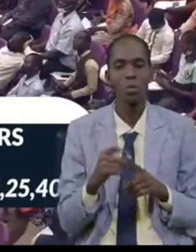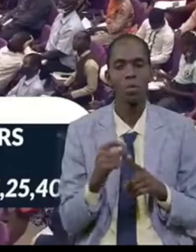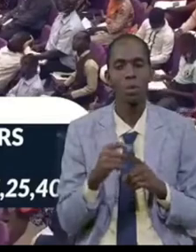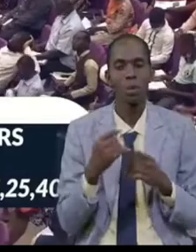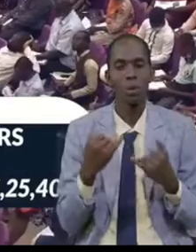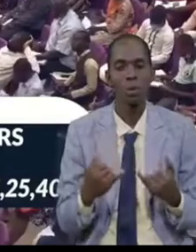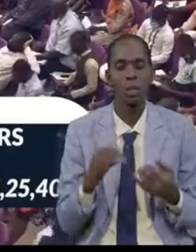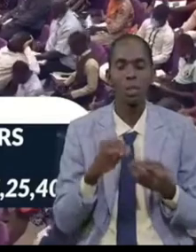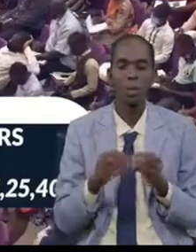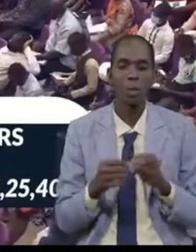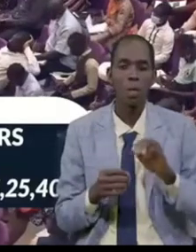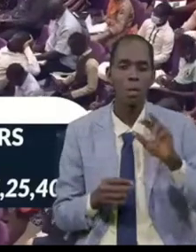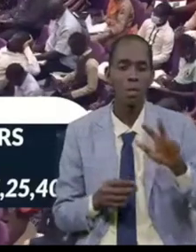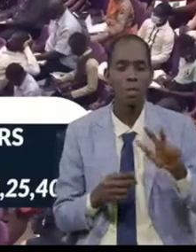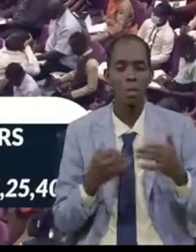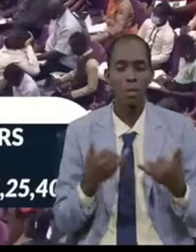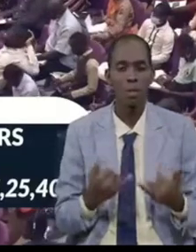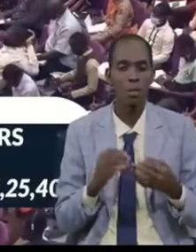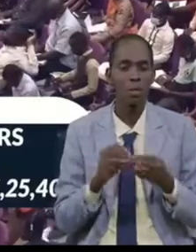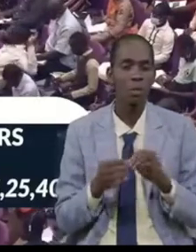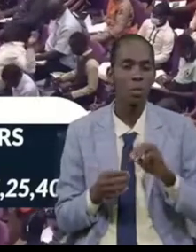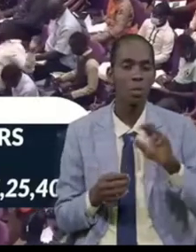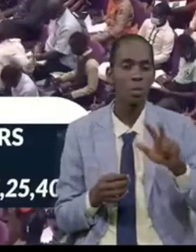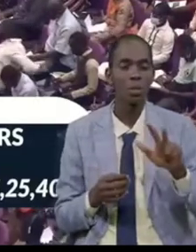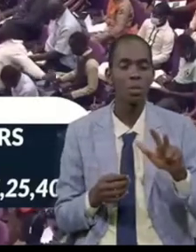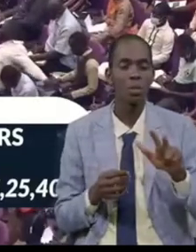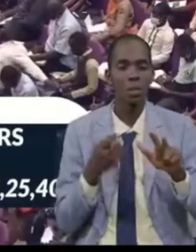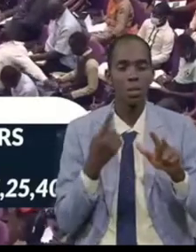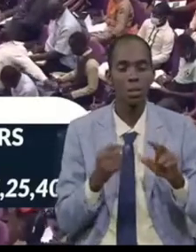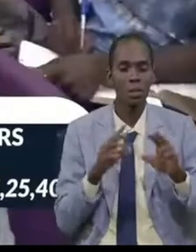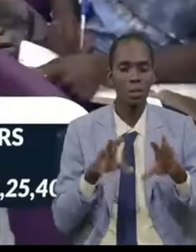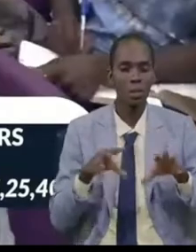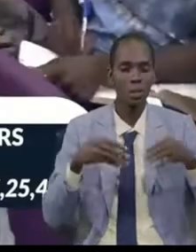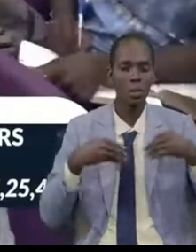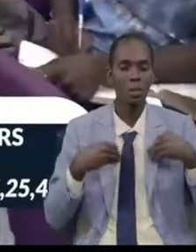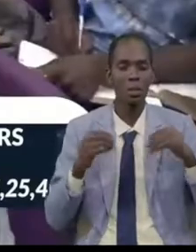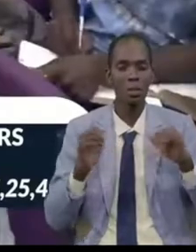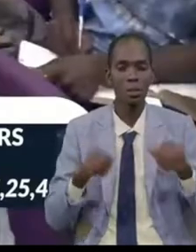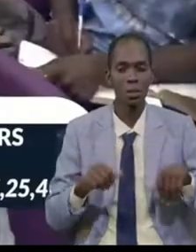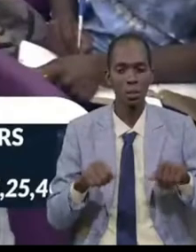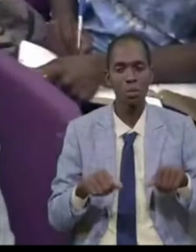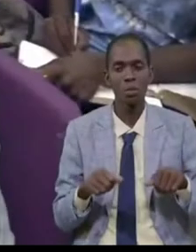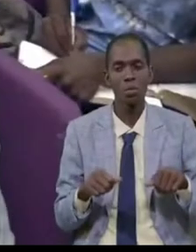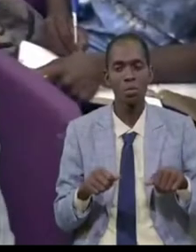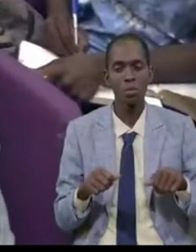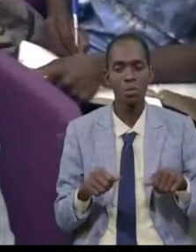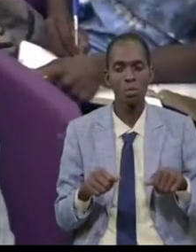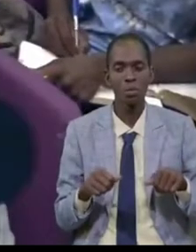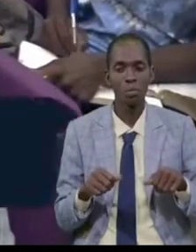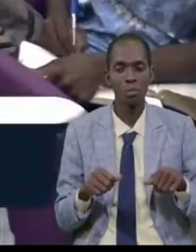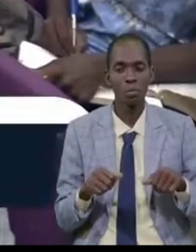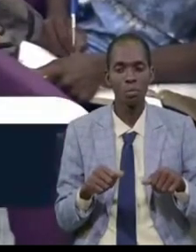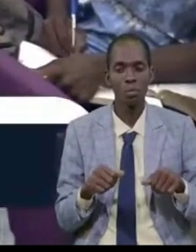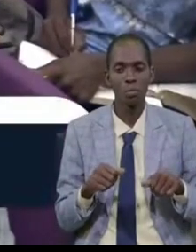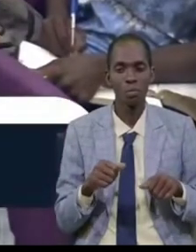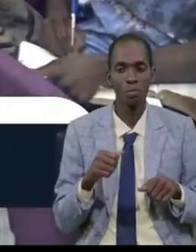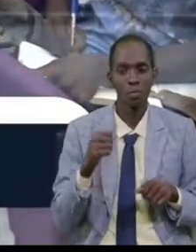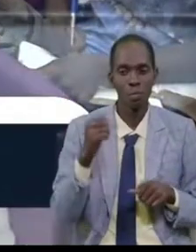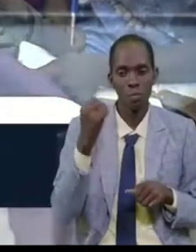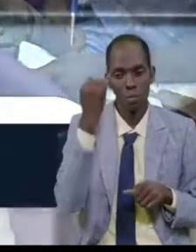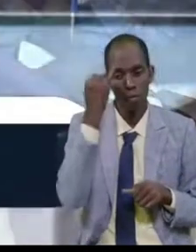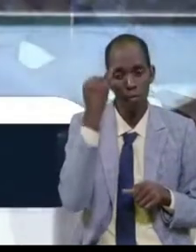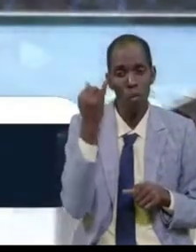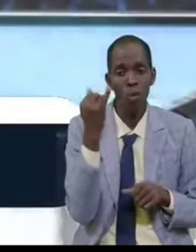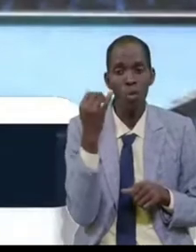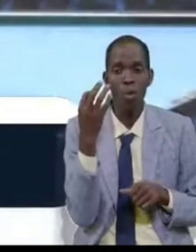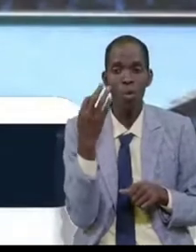to number three here. Number three, the acceptable motive of aspiring for more. You